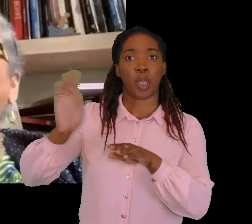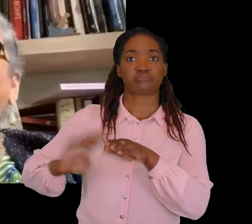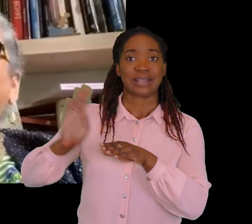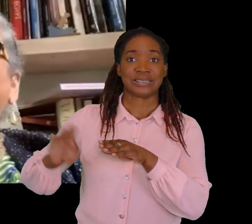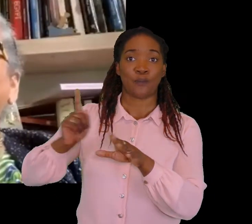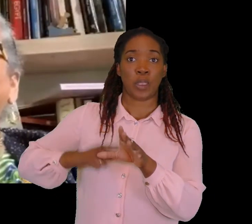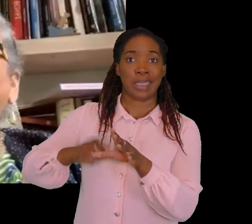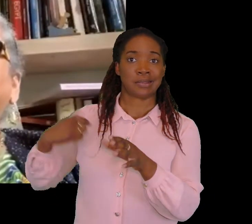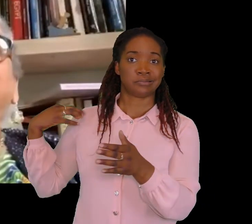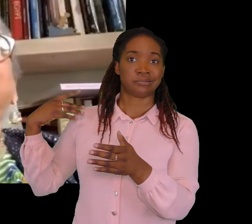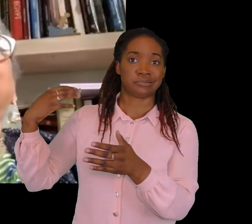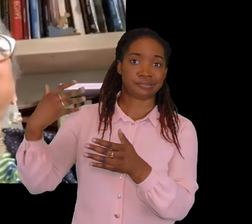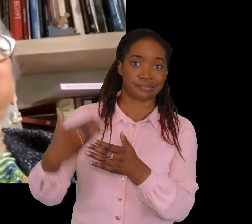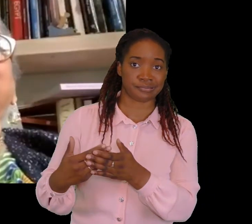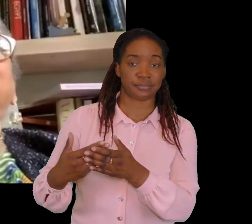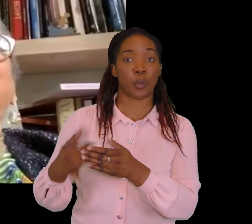So